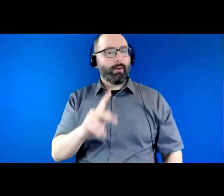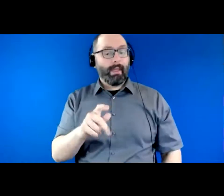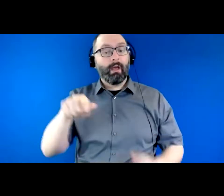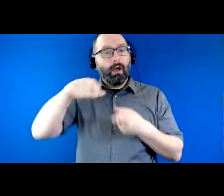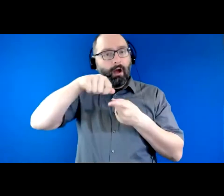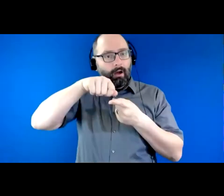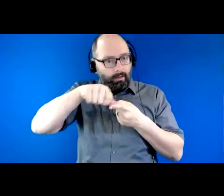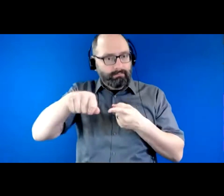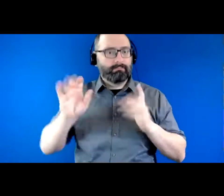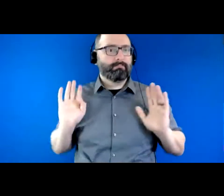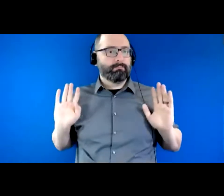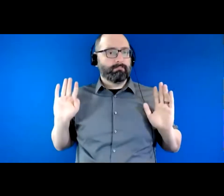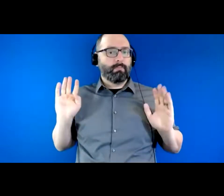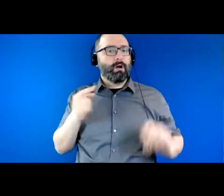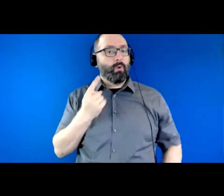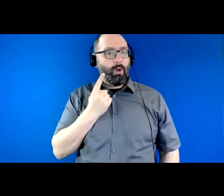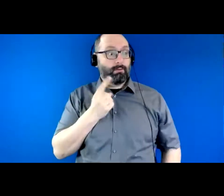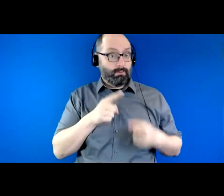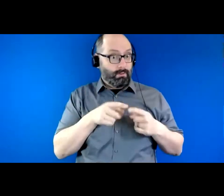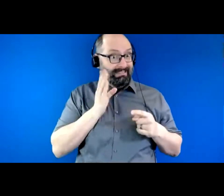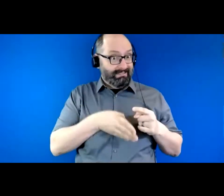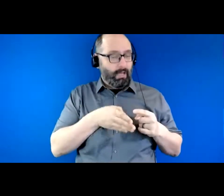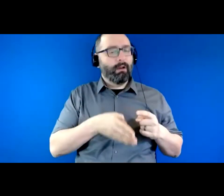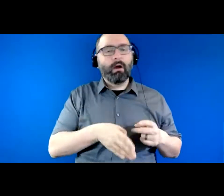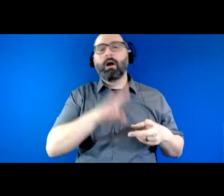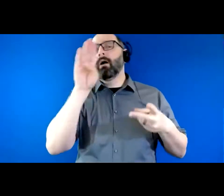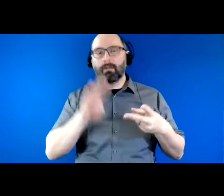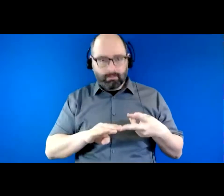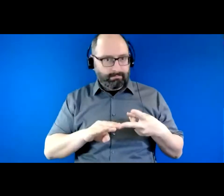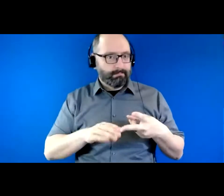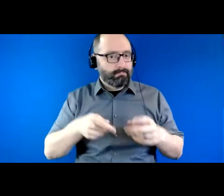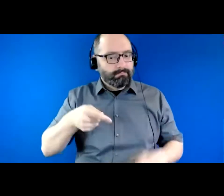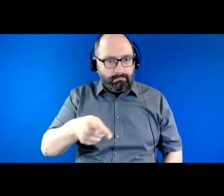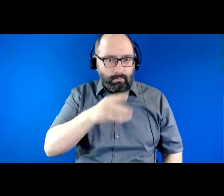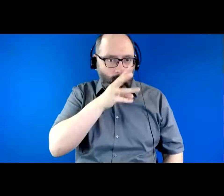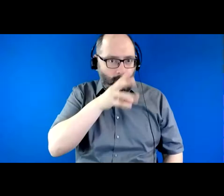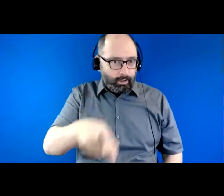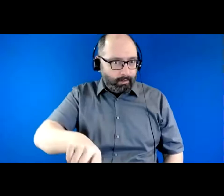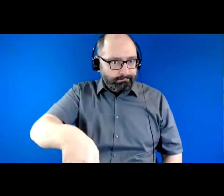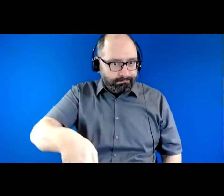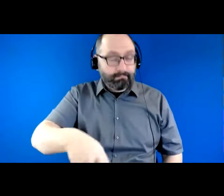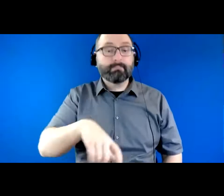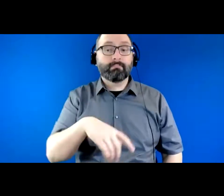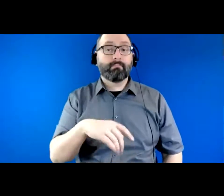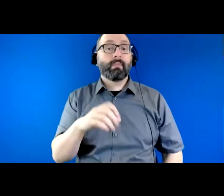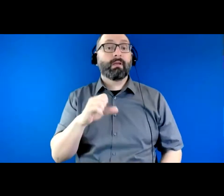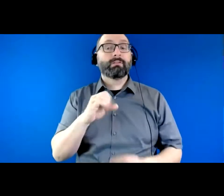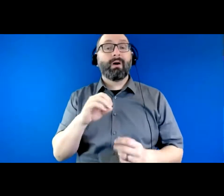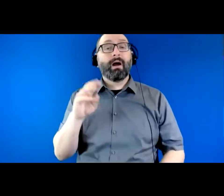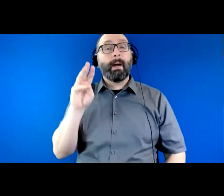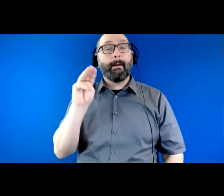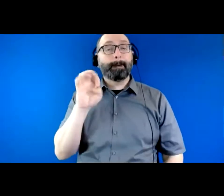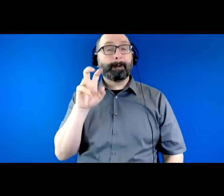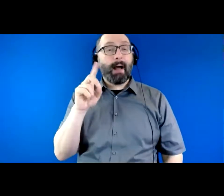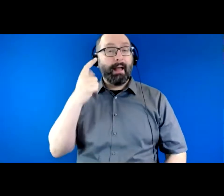toothbrush, and then kind of just do things one at a time, not to overwhelm them as much. As far as, mild dementia and